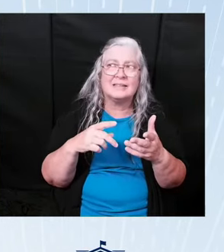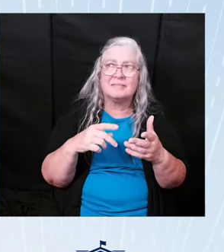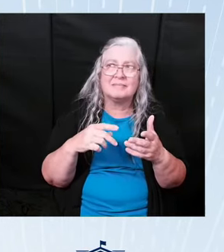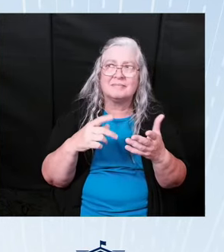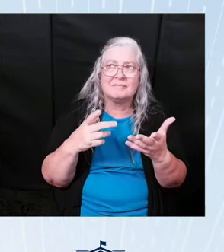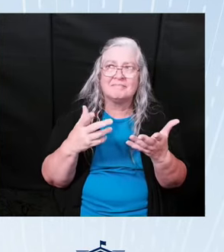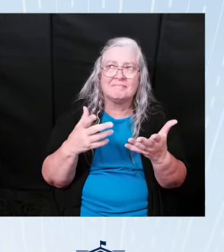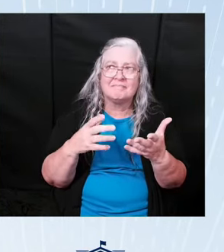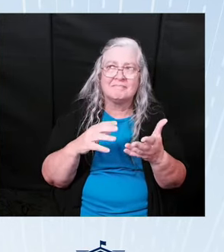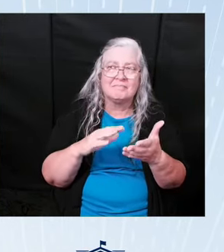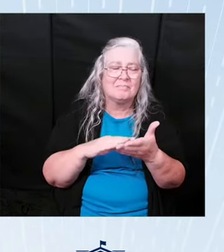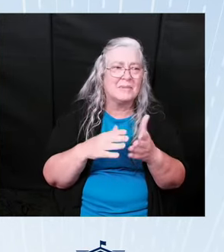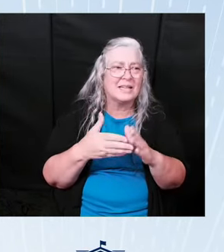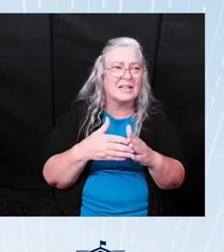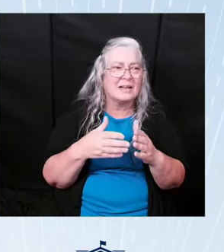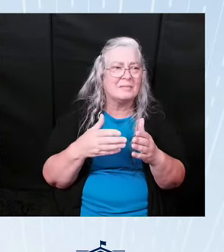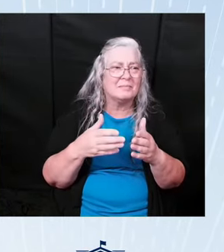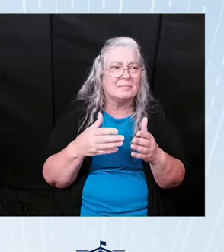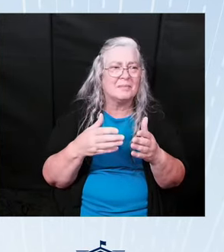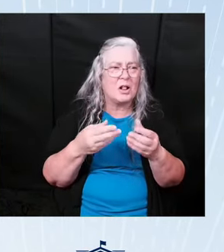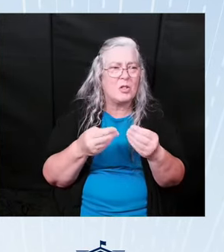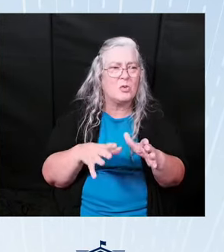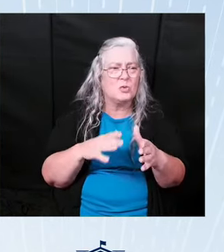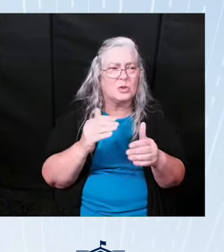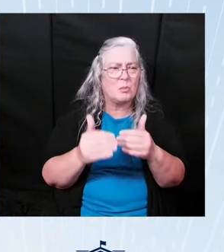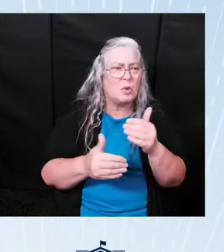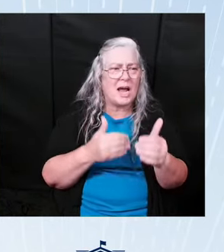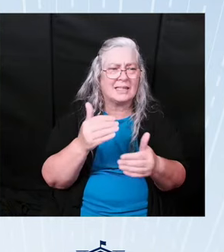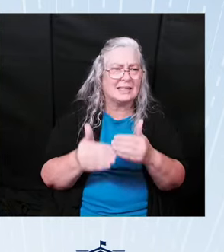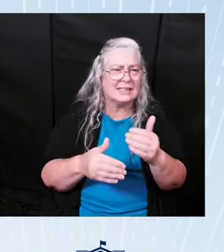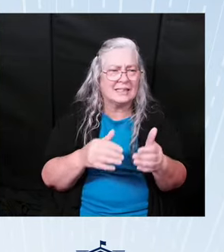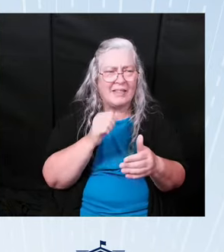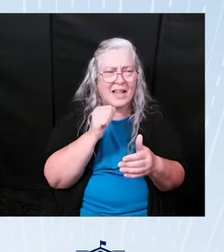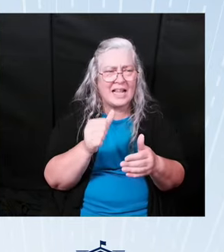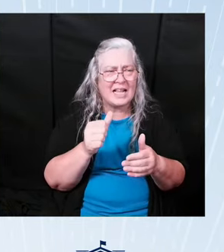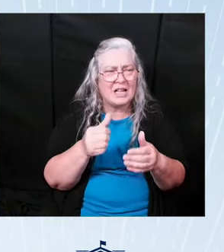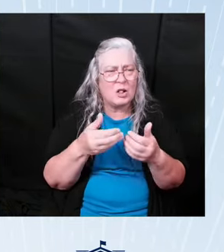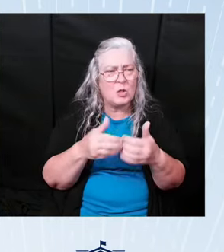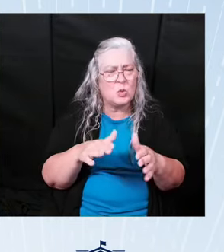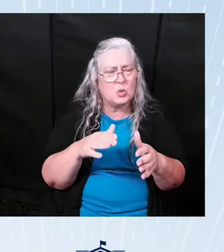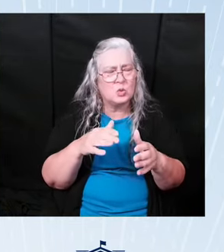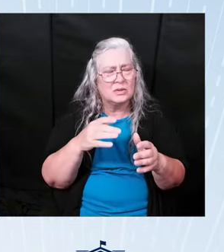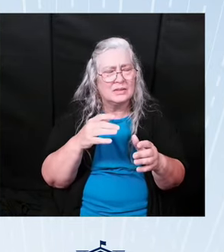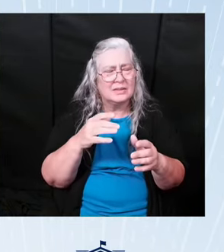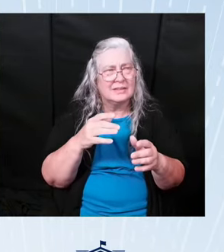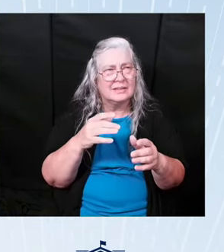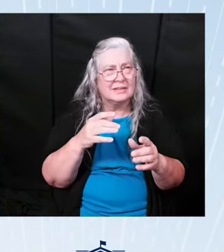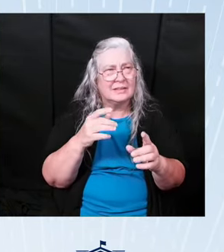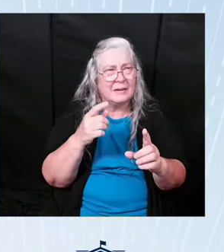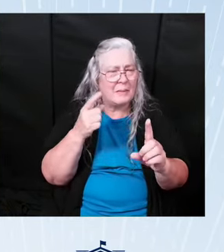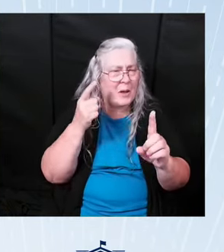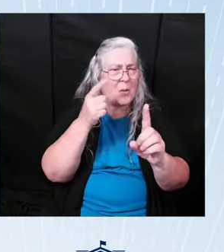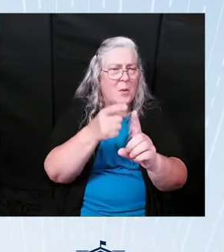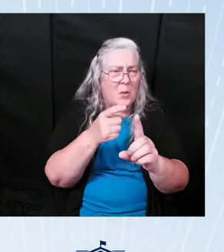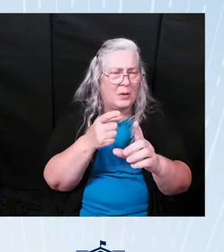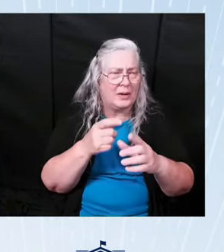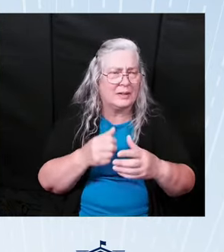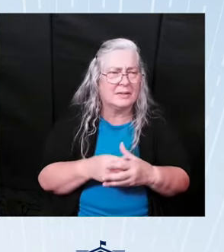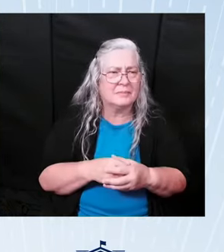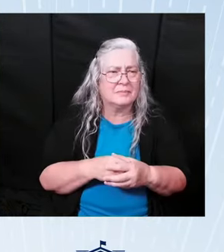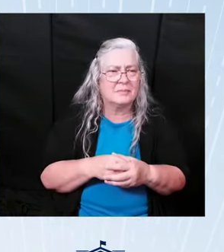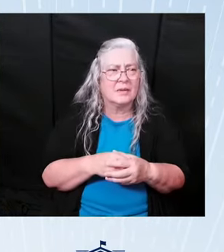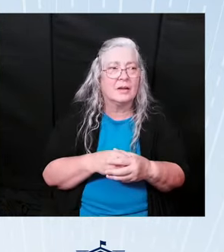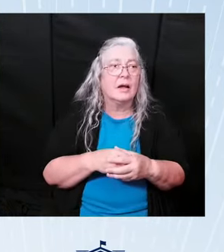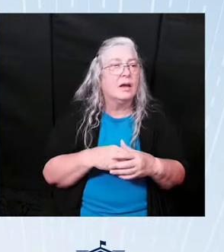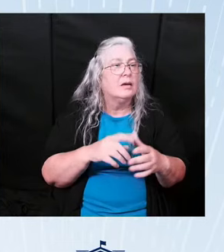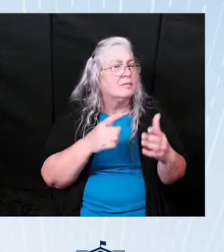our communities. Absolutely. Excellent. Thank you. I love the fact that actually the notion of humanity or people was